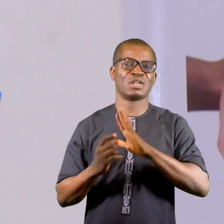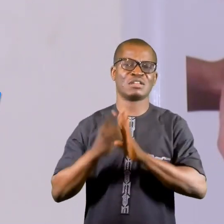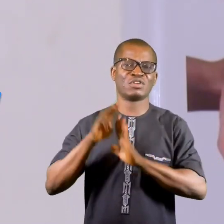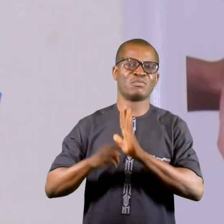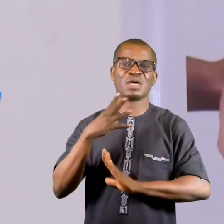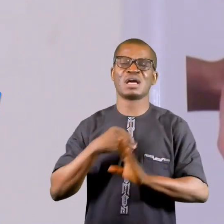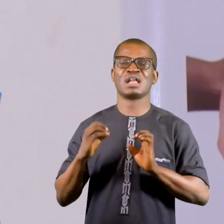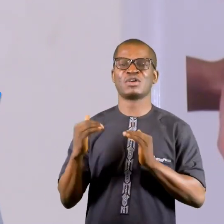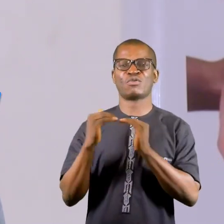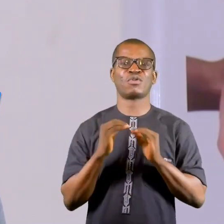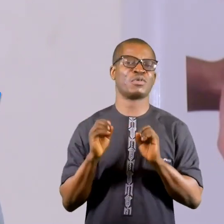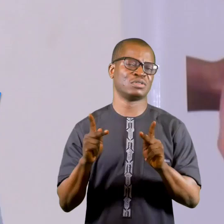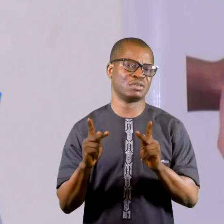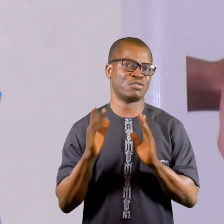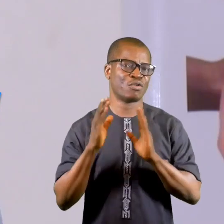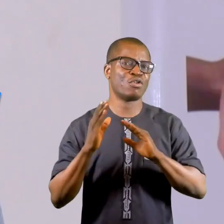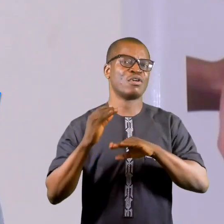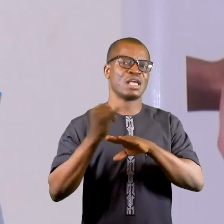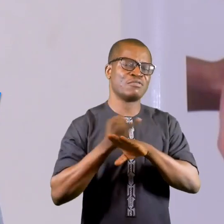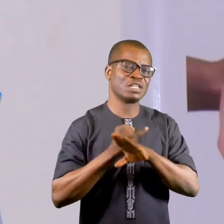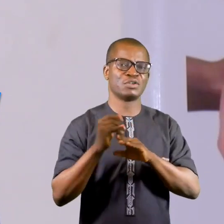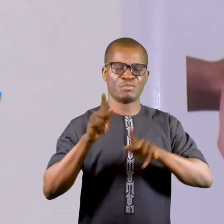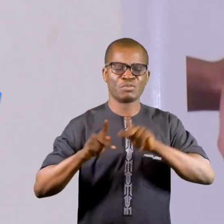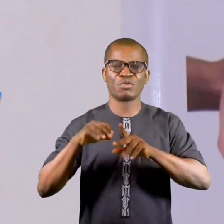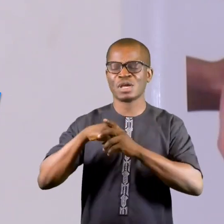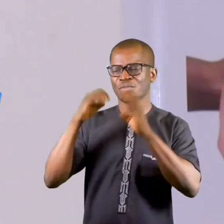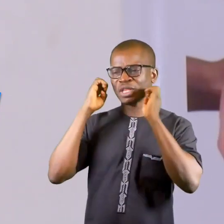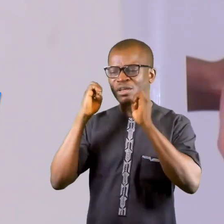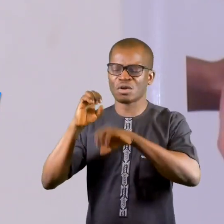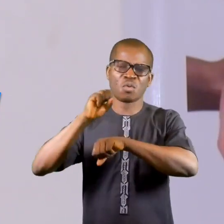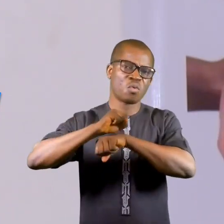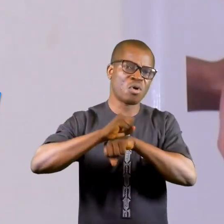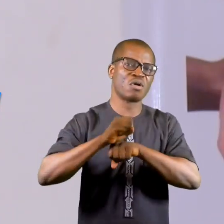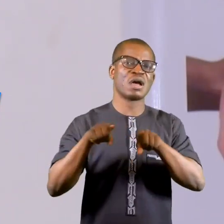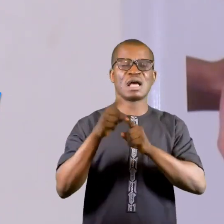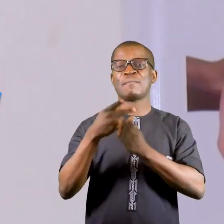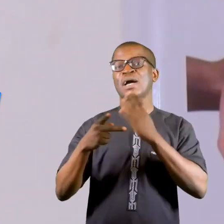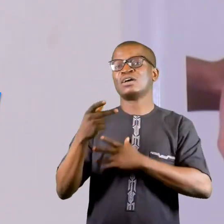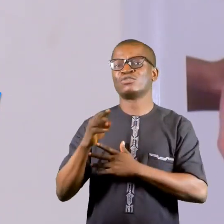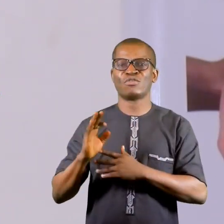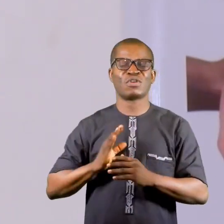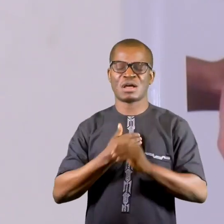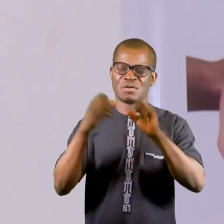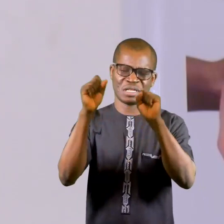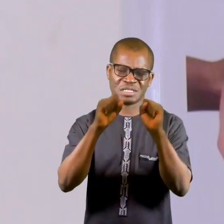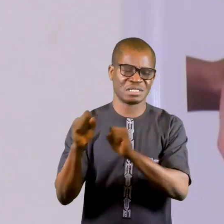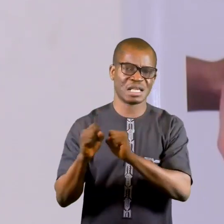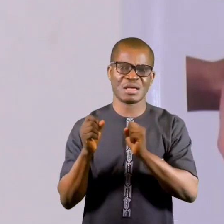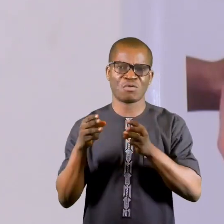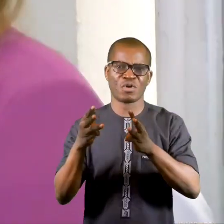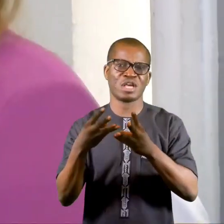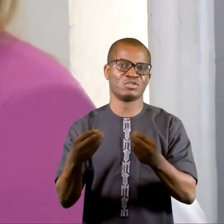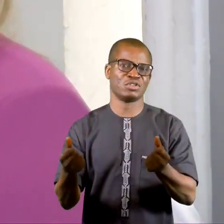opportunity. That means investing in people, in education, jobs, as part of the systemic